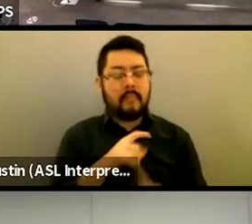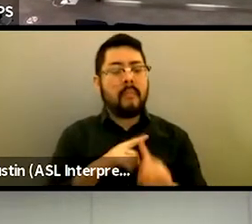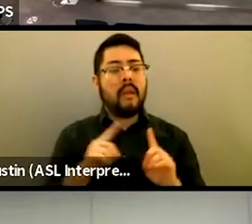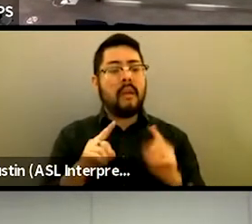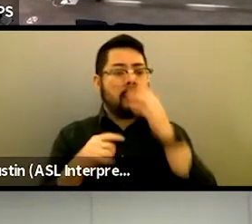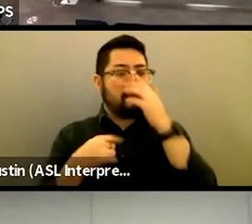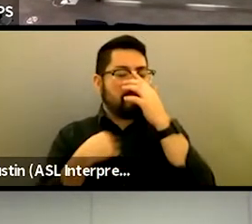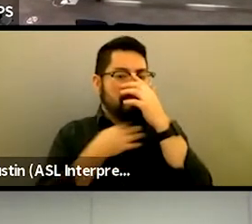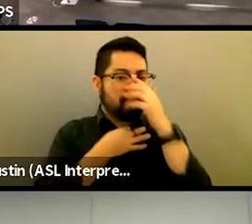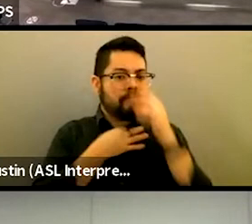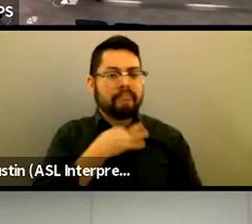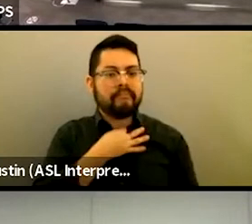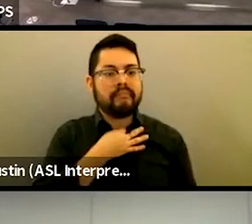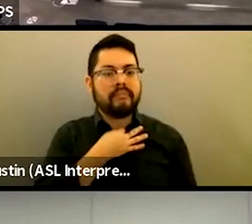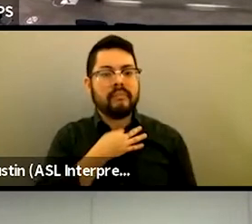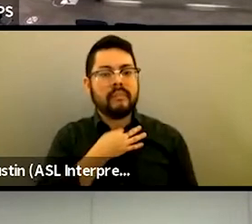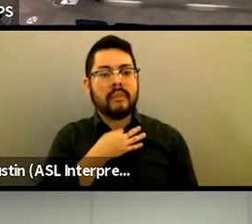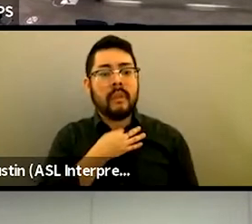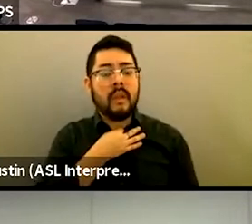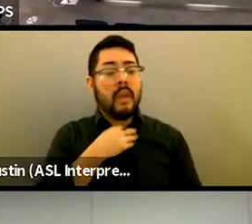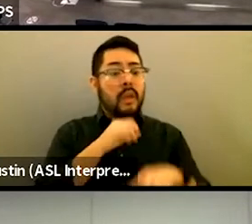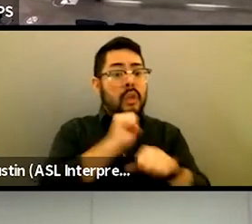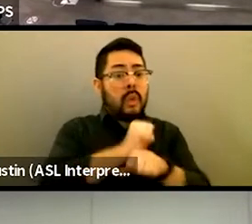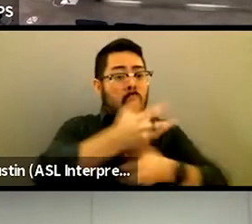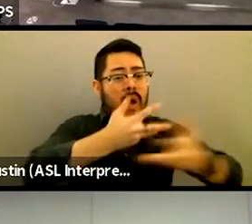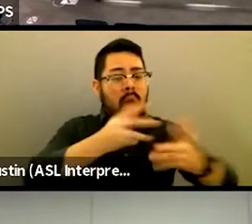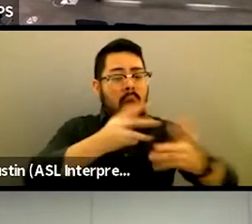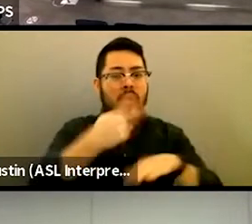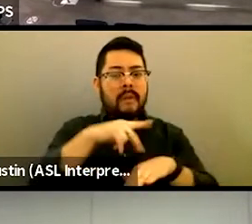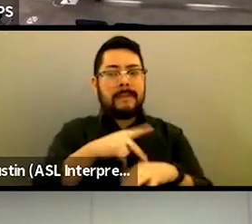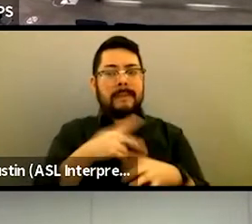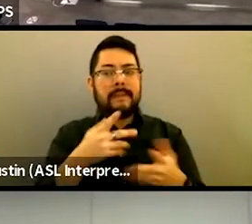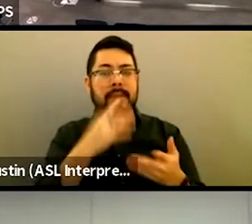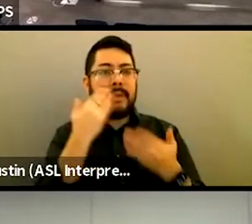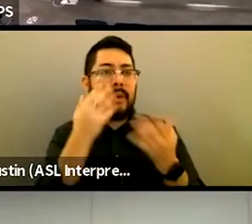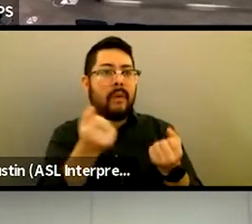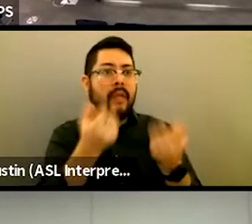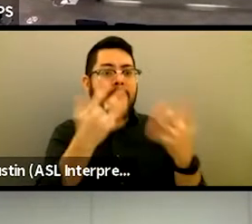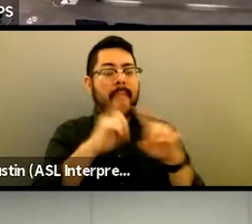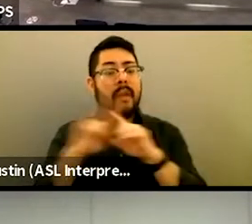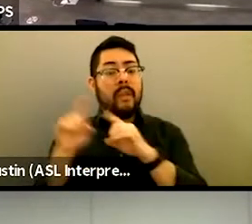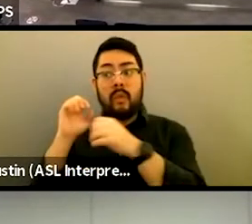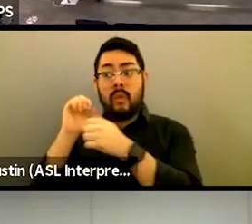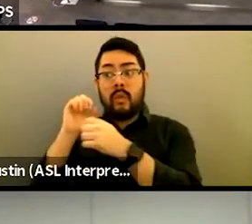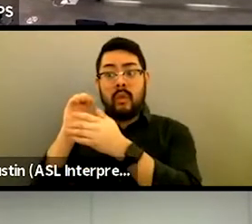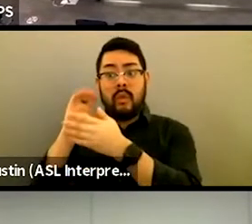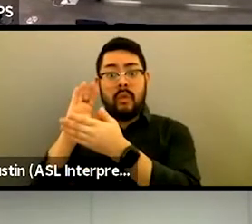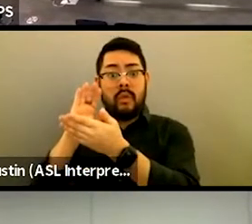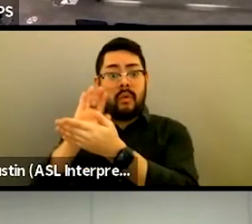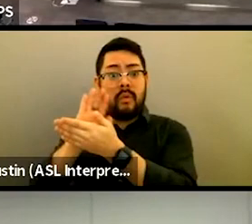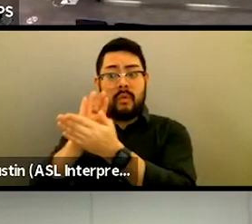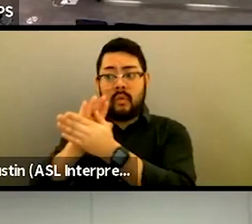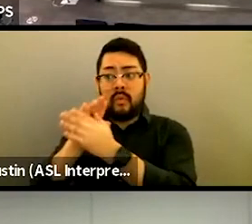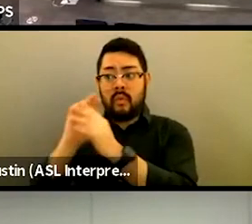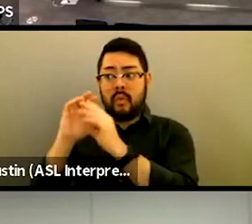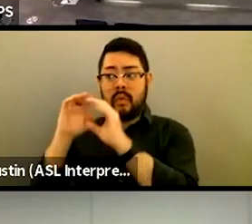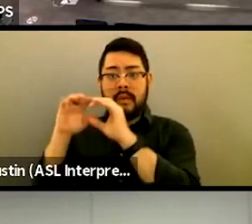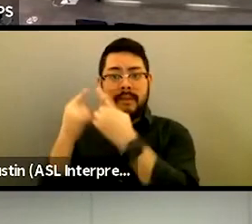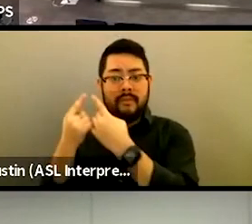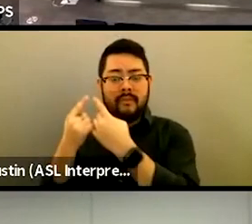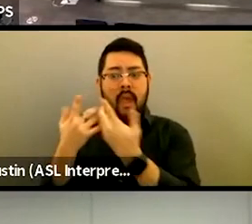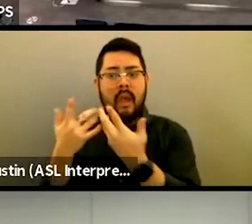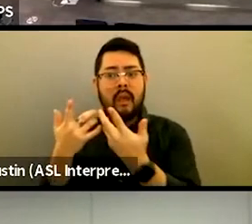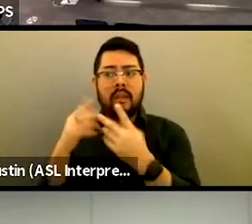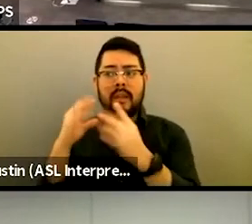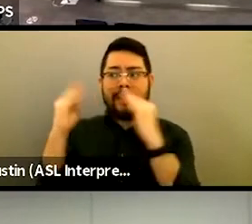we don't get to hear much about the work with principals, and I know the district is doing work with principals, and we hear more about sort of the teacher side of